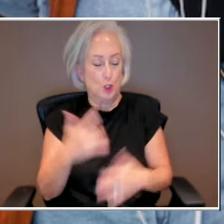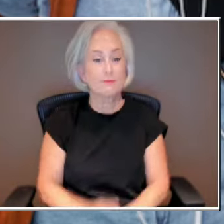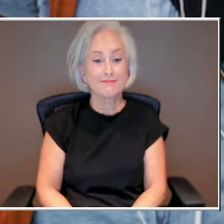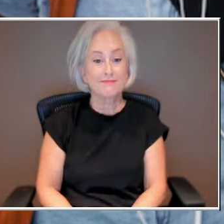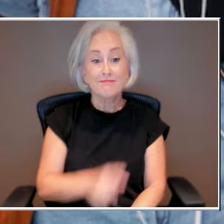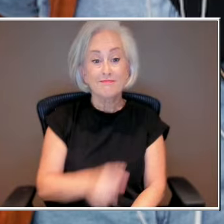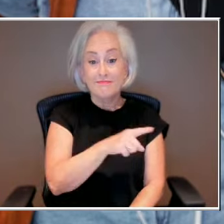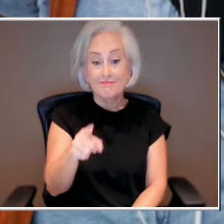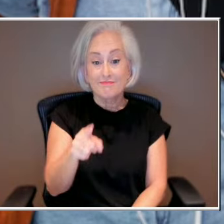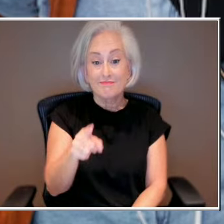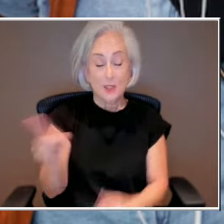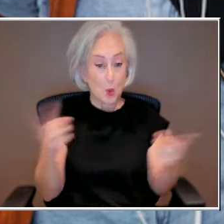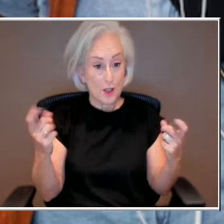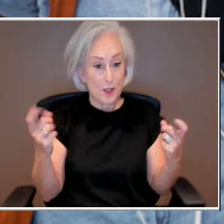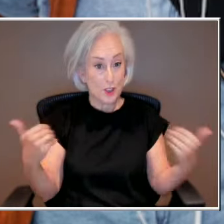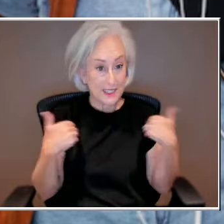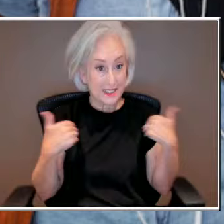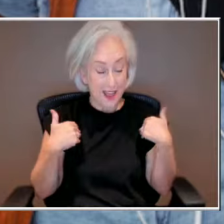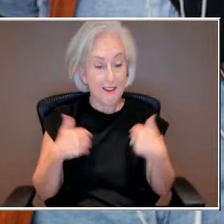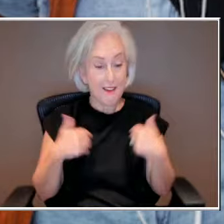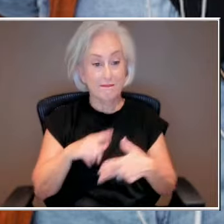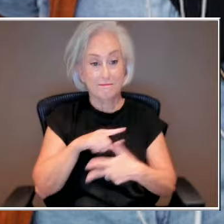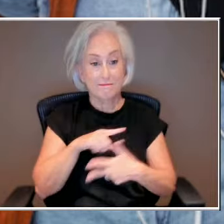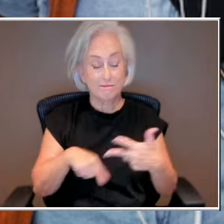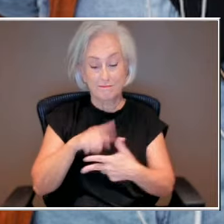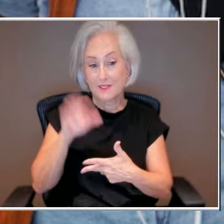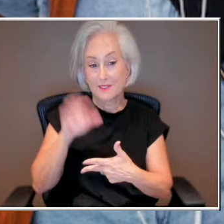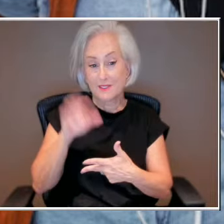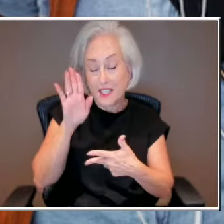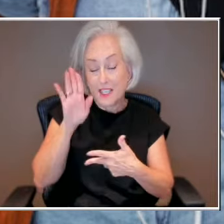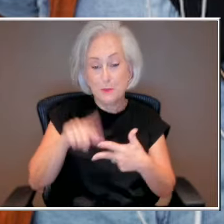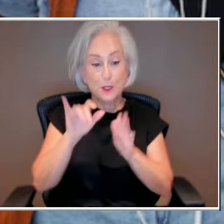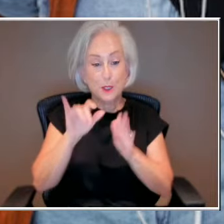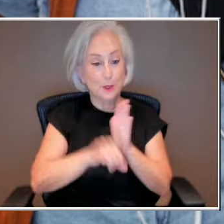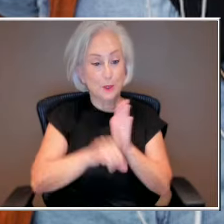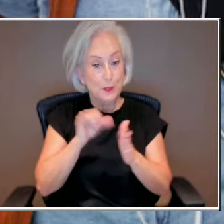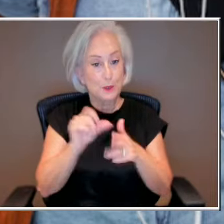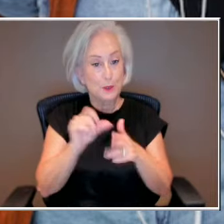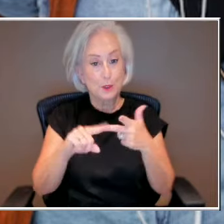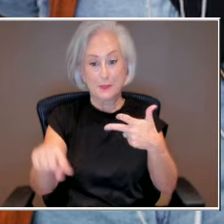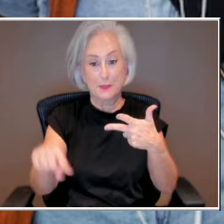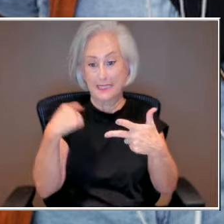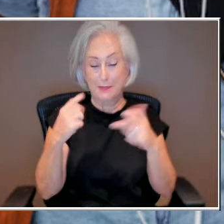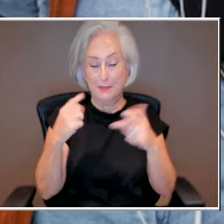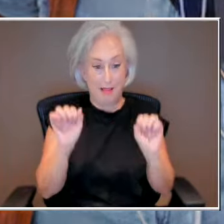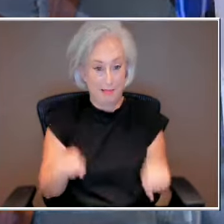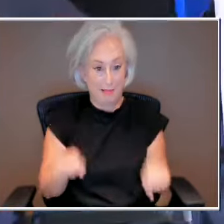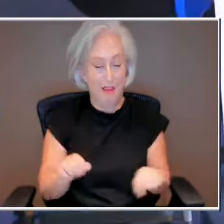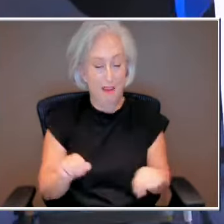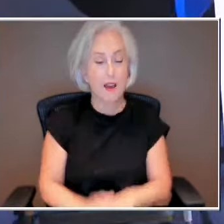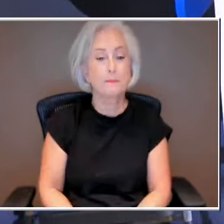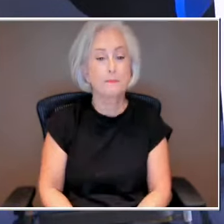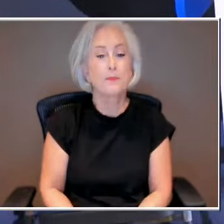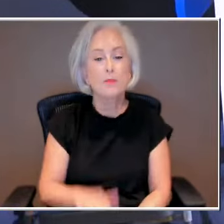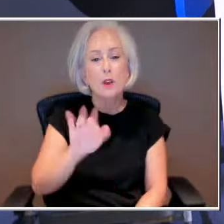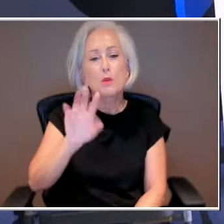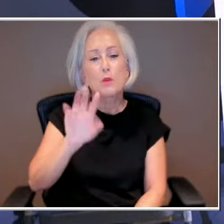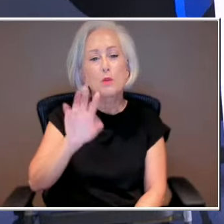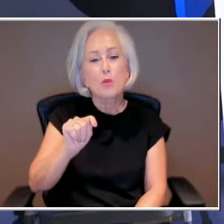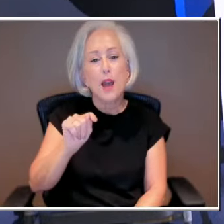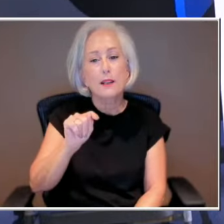or Facebook. You can email the Medical News Network. That information is there on your screen. Bret, how is this recurrence different from your